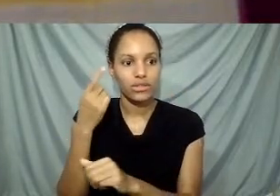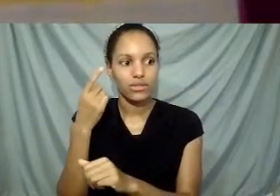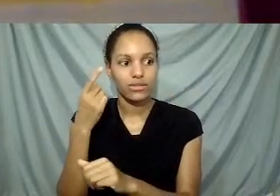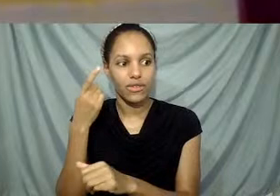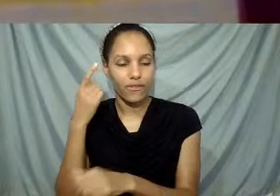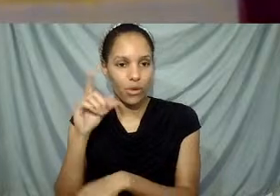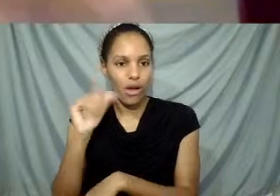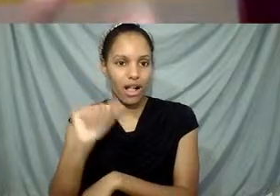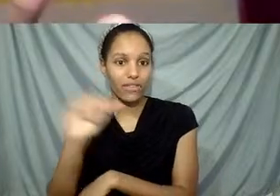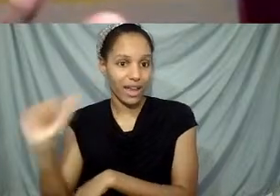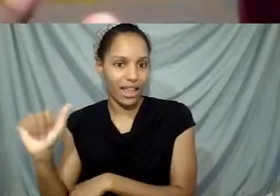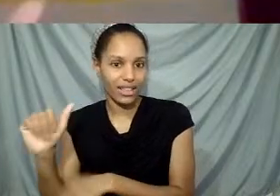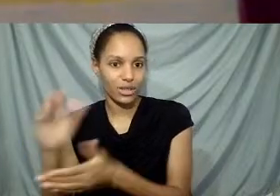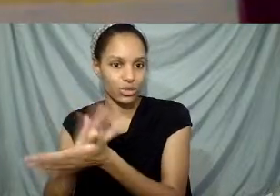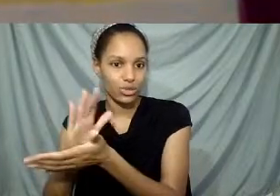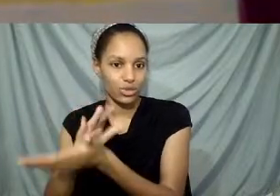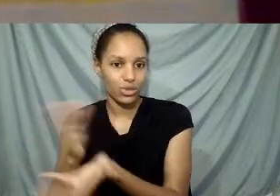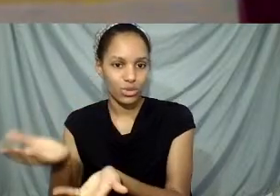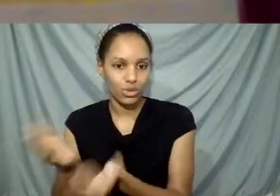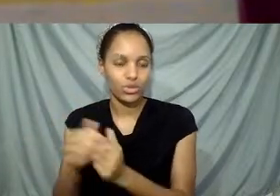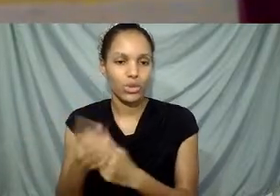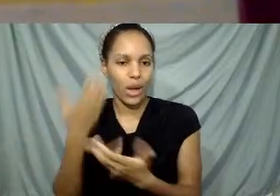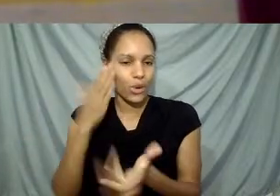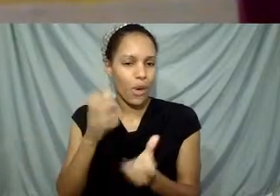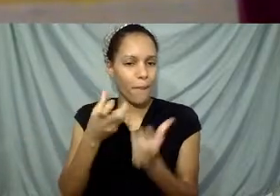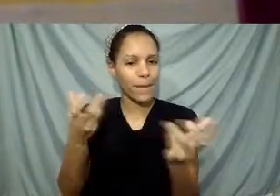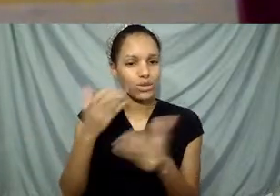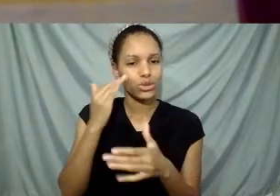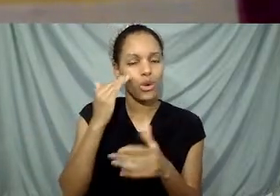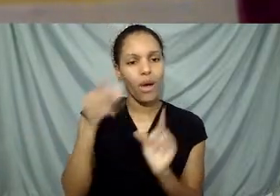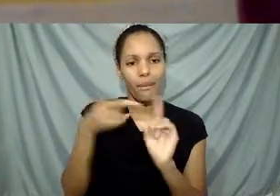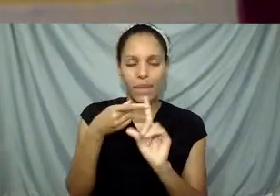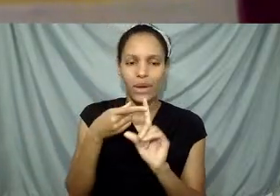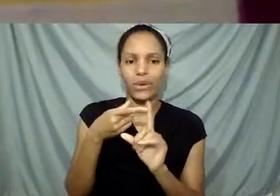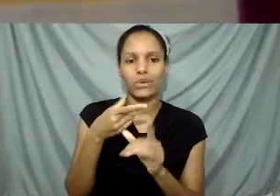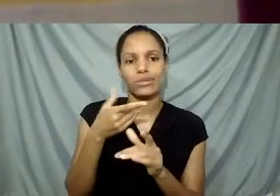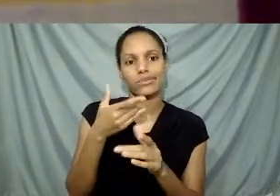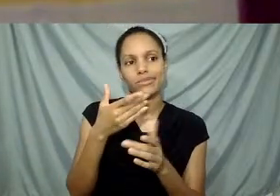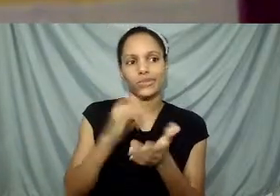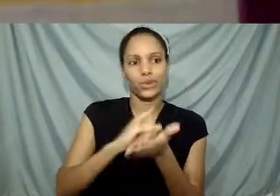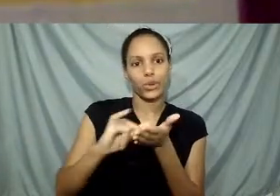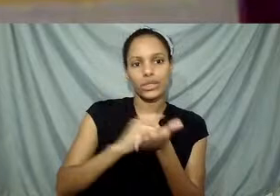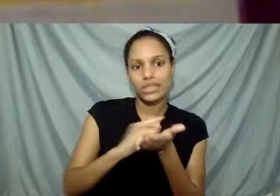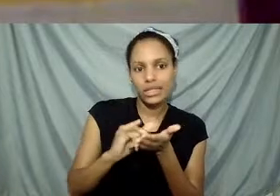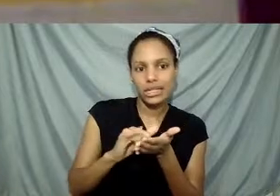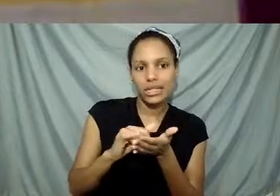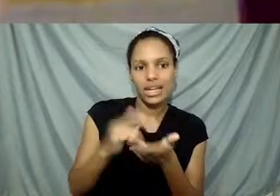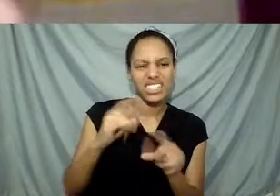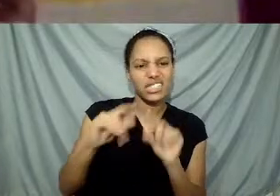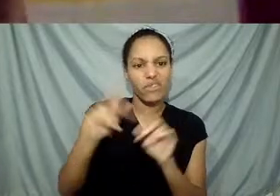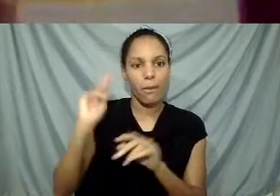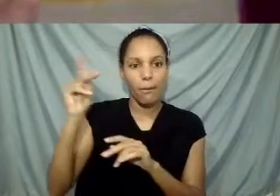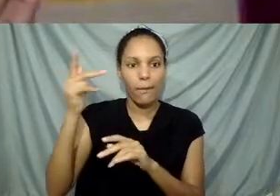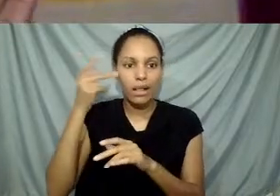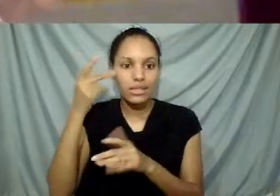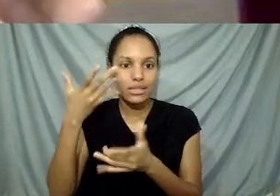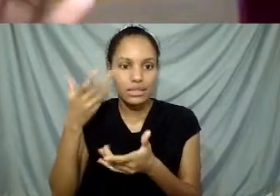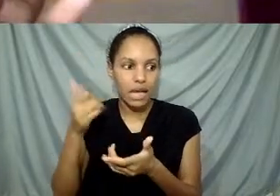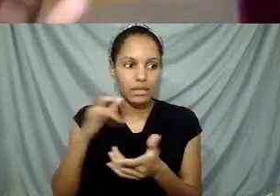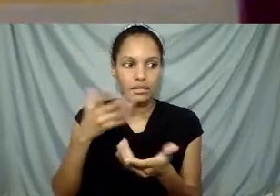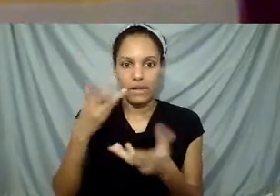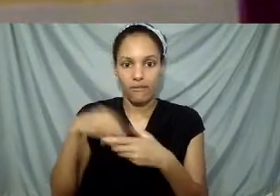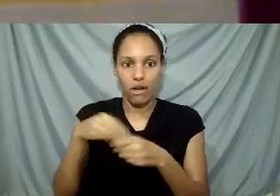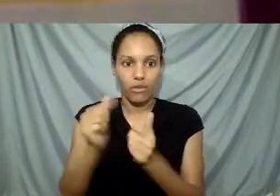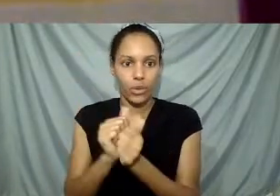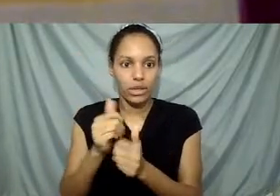So I don't know how much y'all know about New York City and the politics that goes into getting into the top tier high